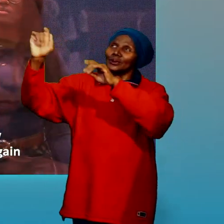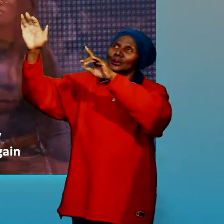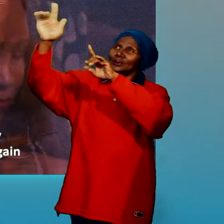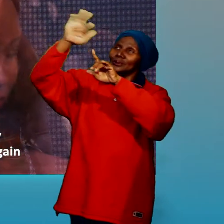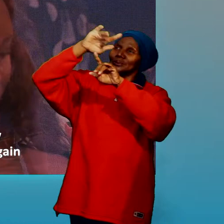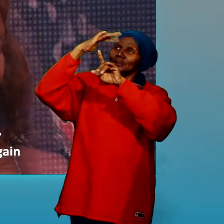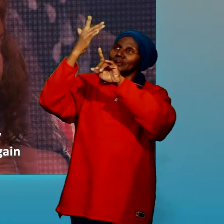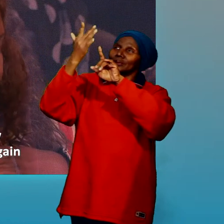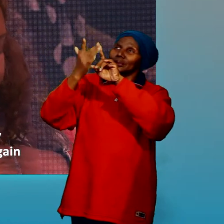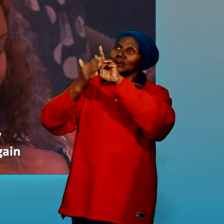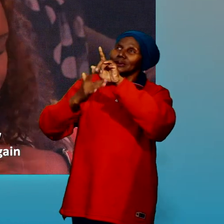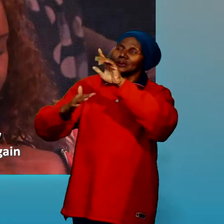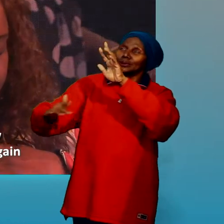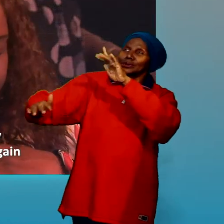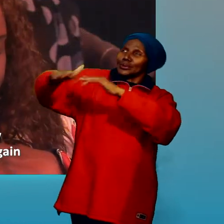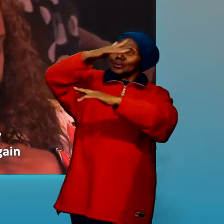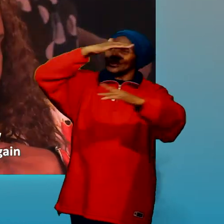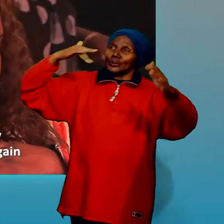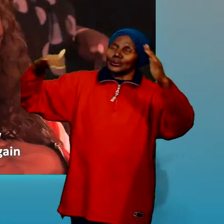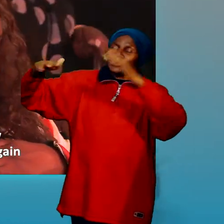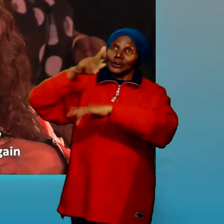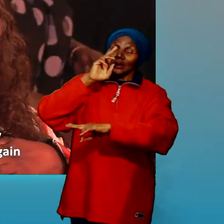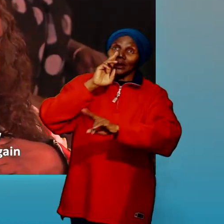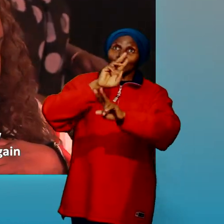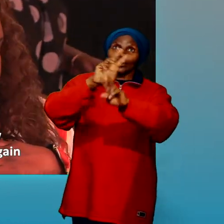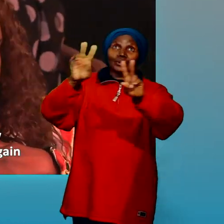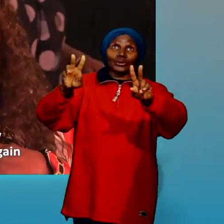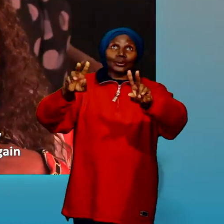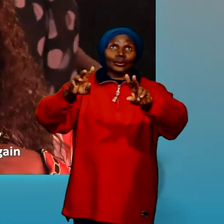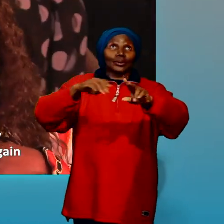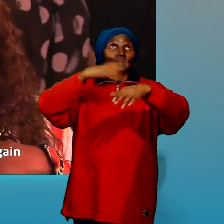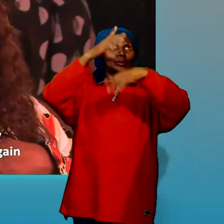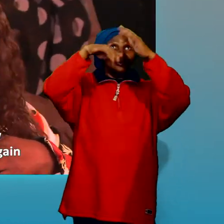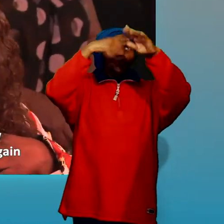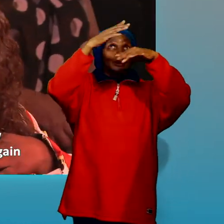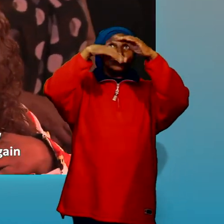it. I saw the heavens